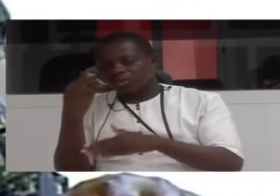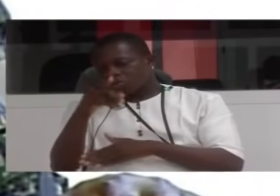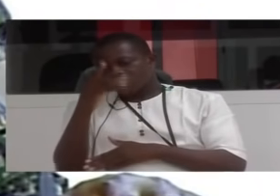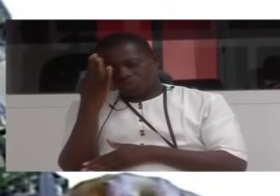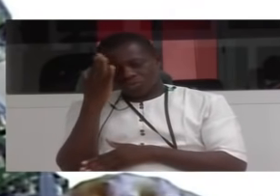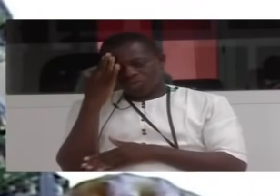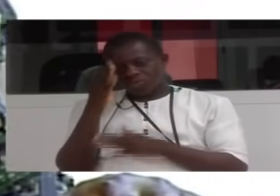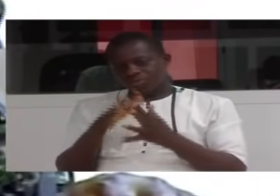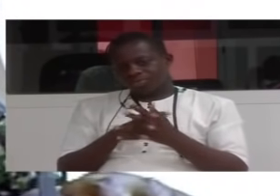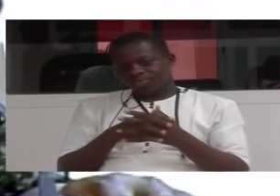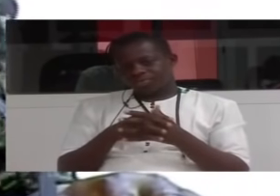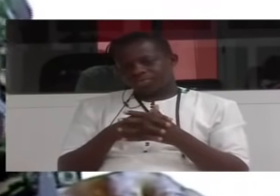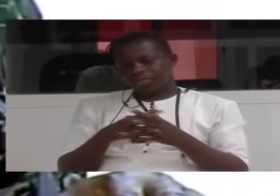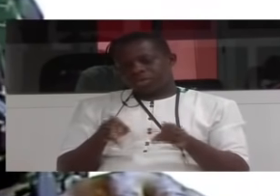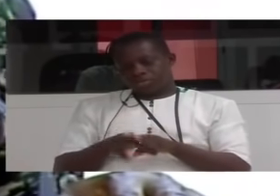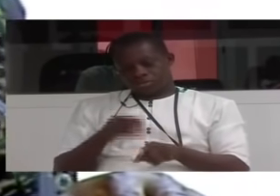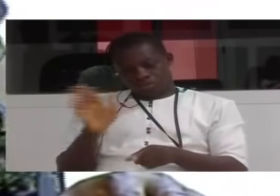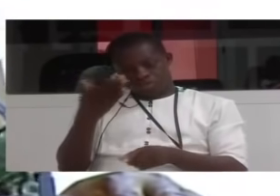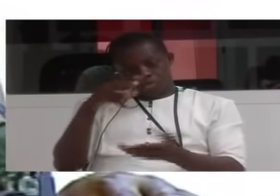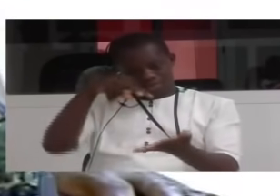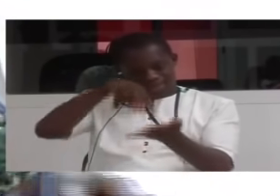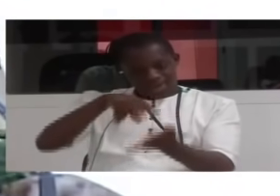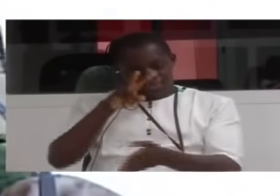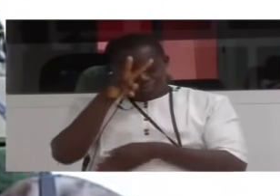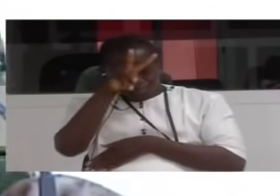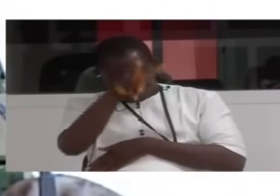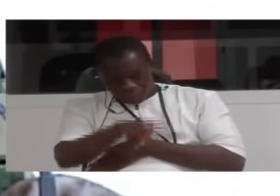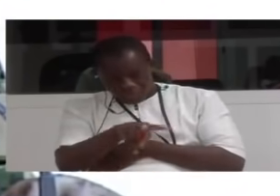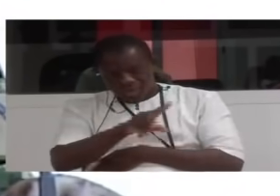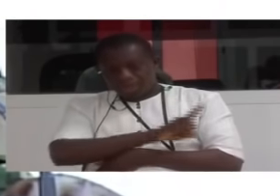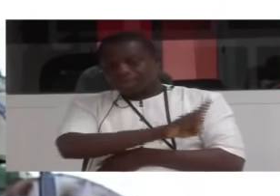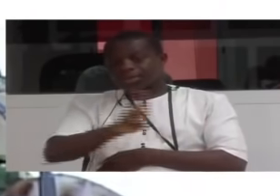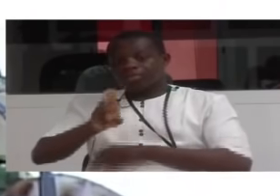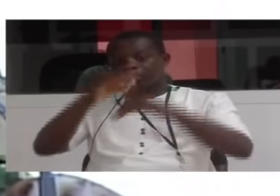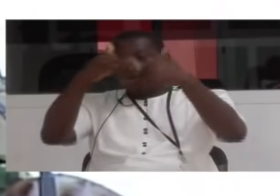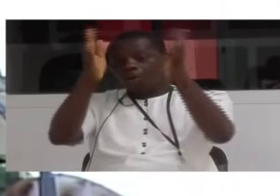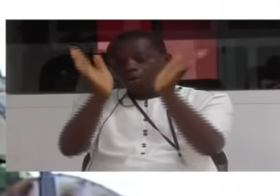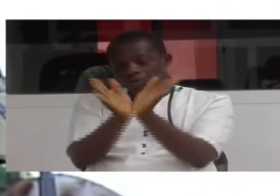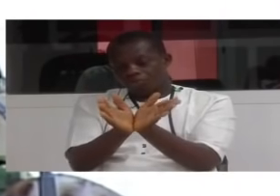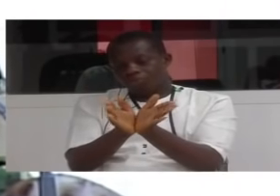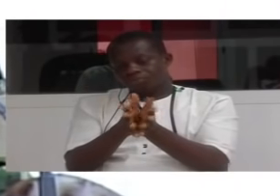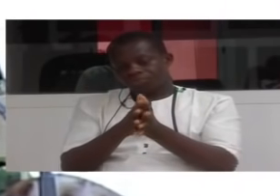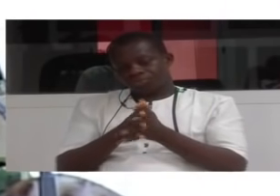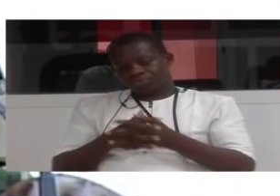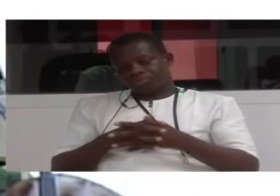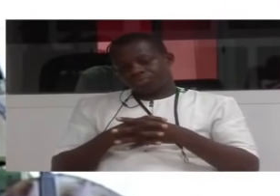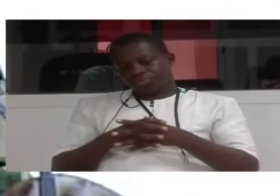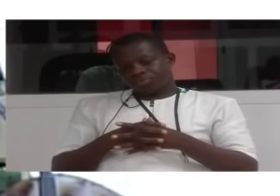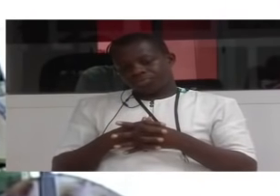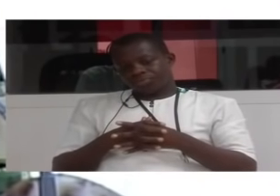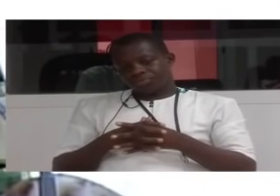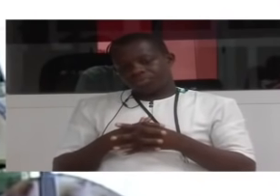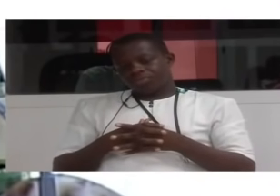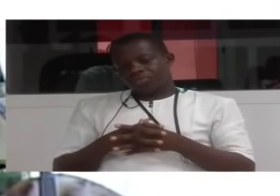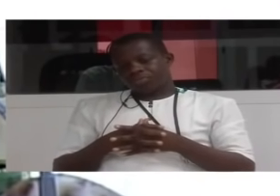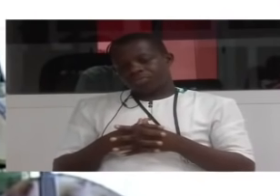réy nañ leen be paré? Dem na be tim leen ñoon ñop. I went until I looked straight onto them. How